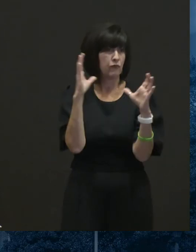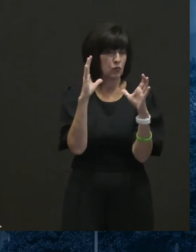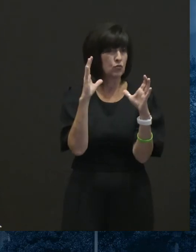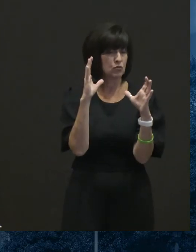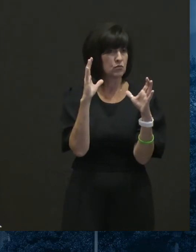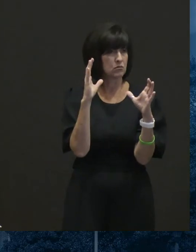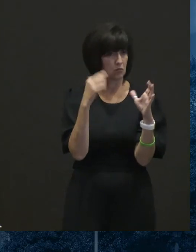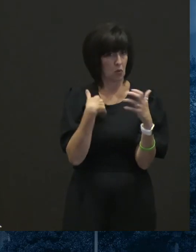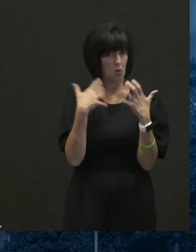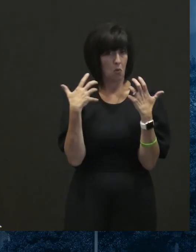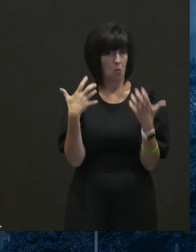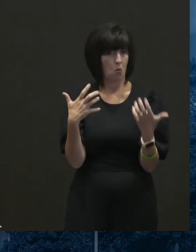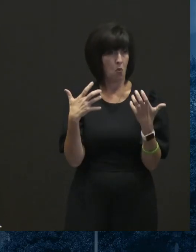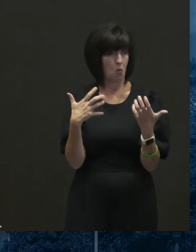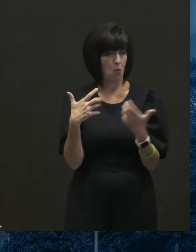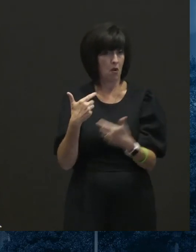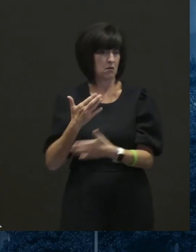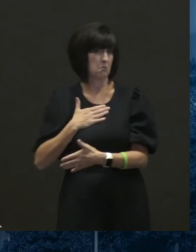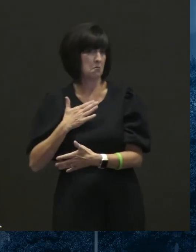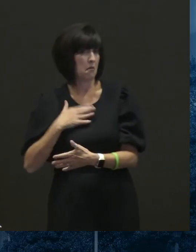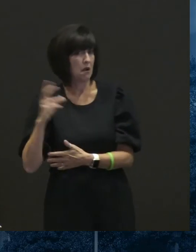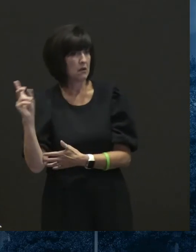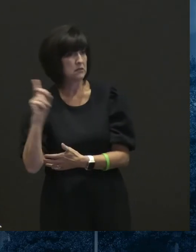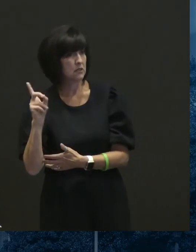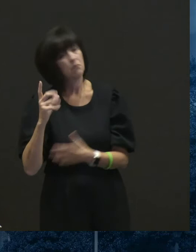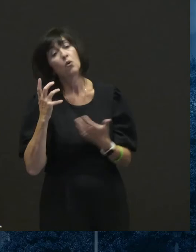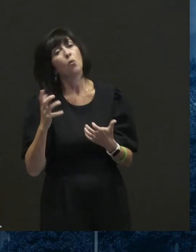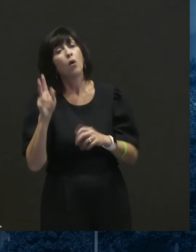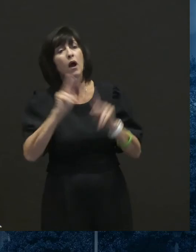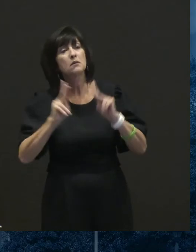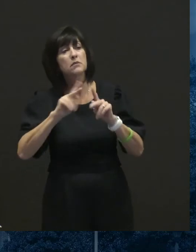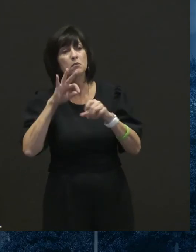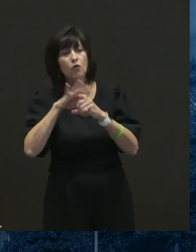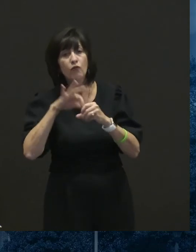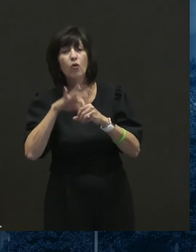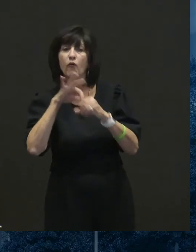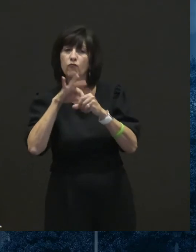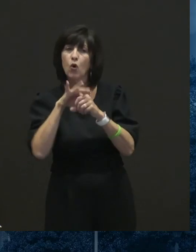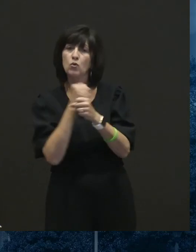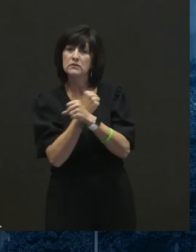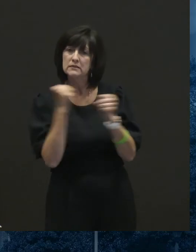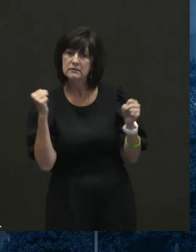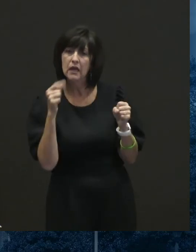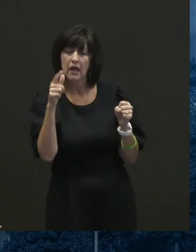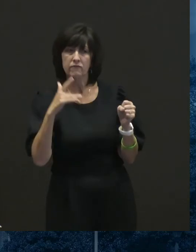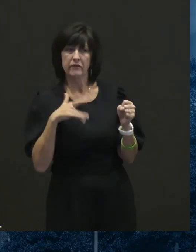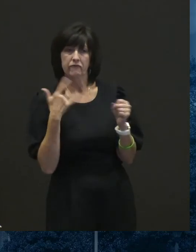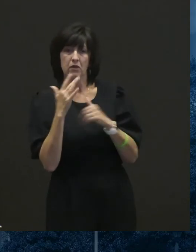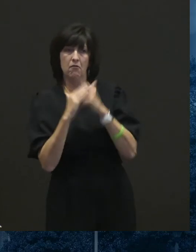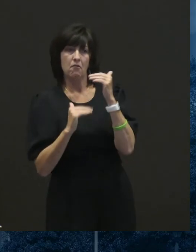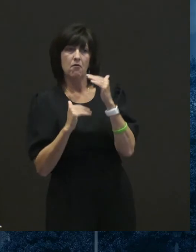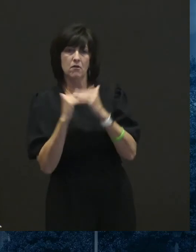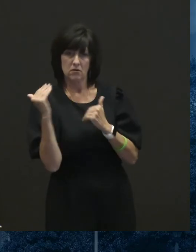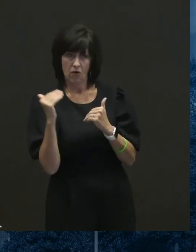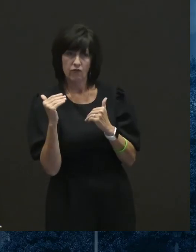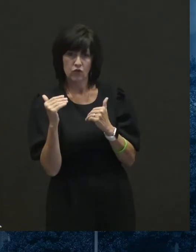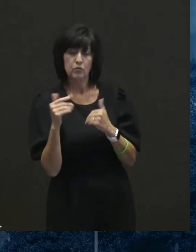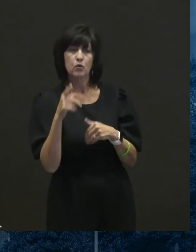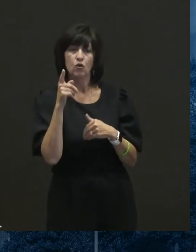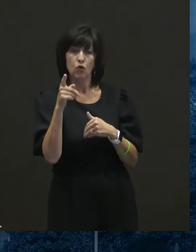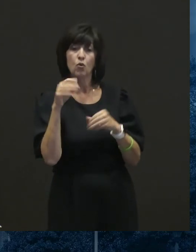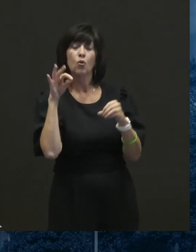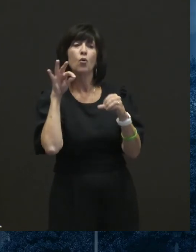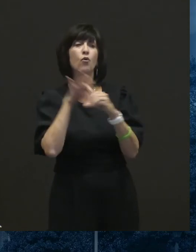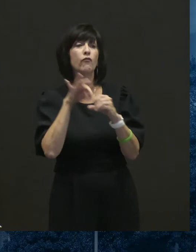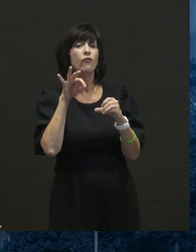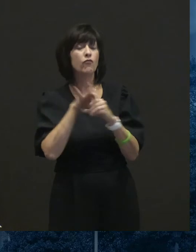it possible for as many people to vote and vote safely as possible and vote securely, and vote